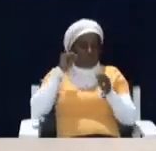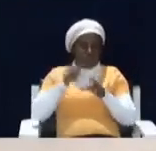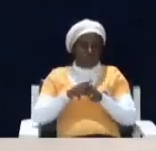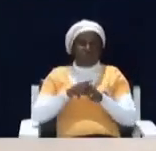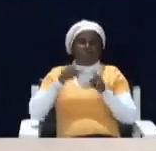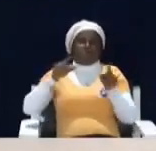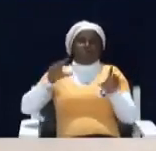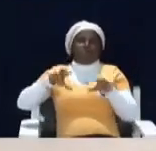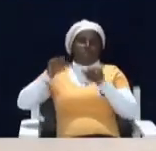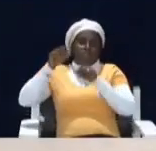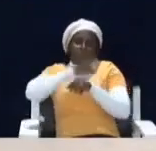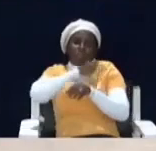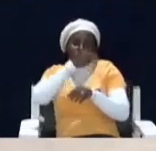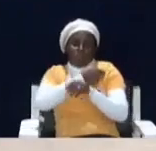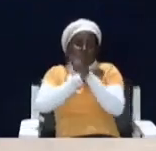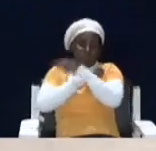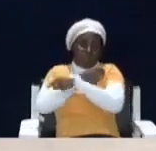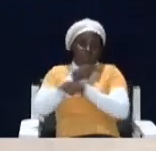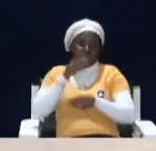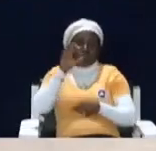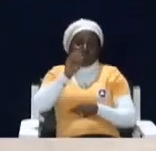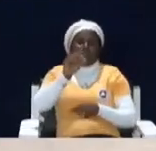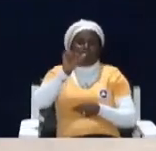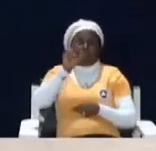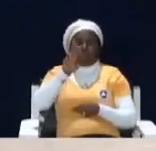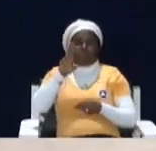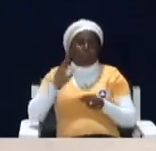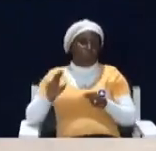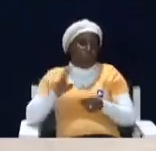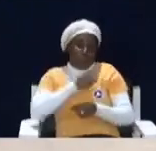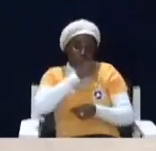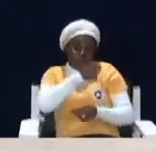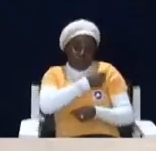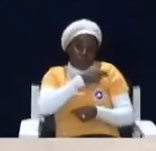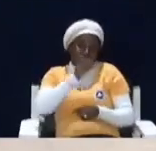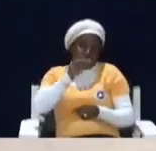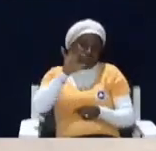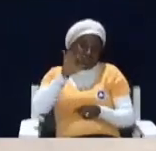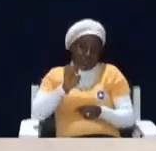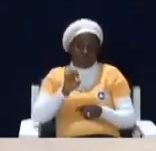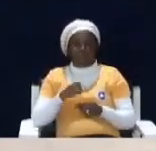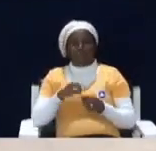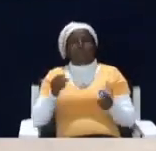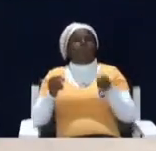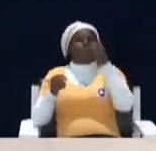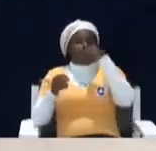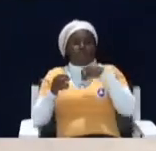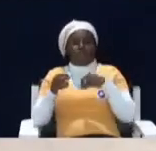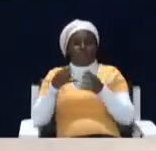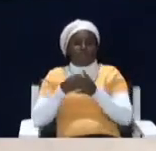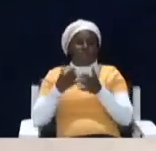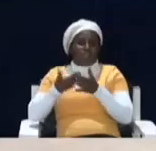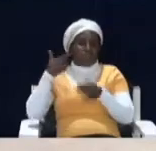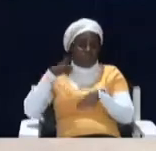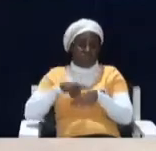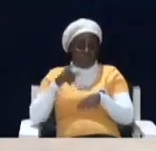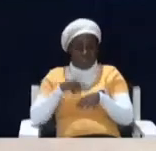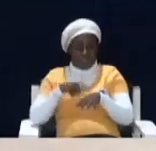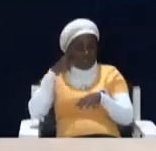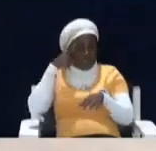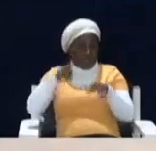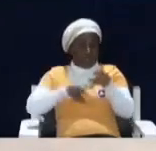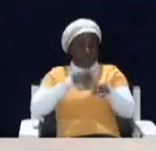admitted at Obafemi Awolowo University Teaching Hospital. She brought it to me and I took the Holy Communion. Before then, for a very long time,